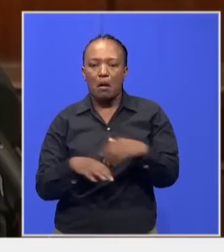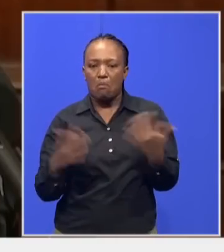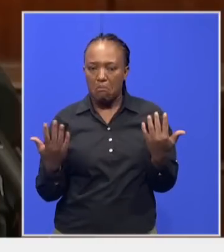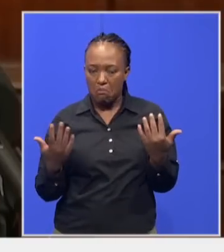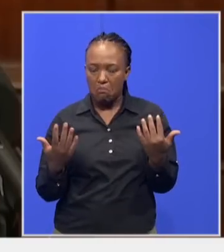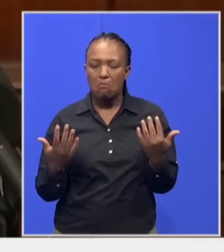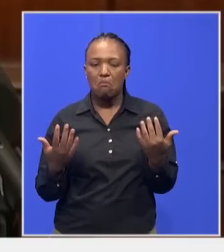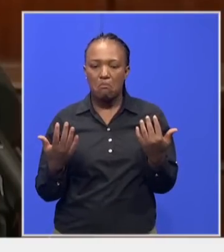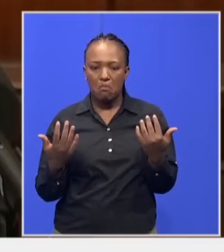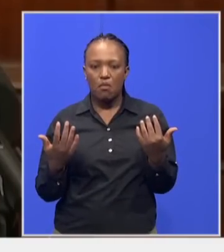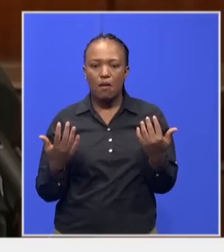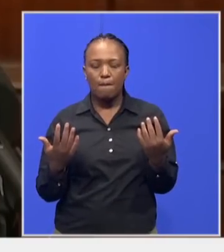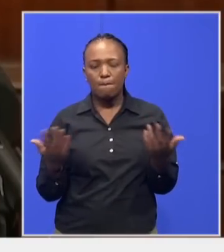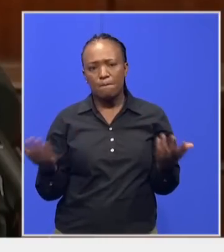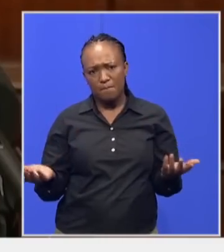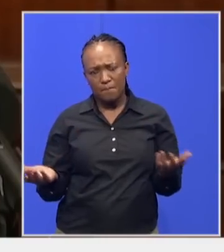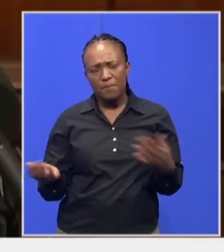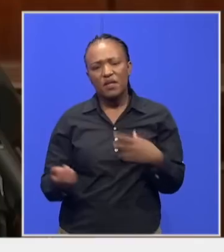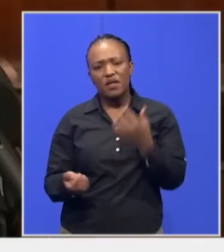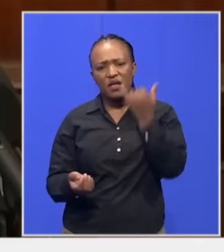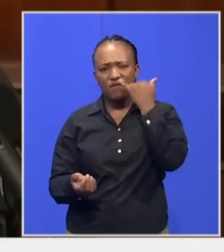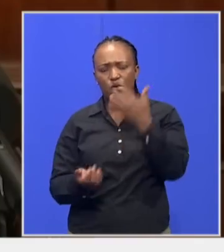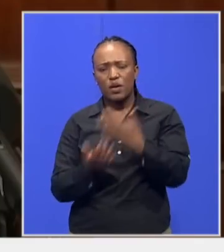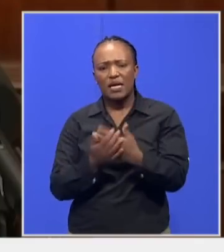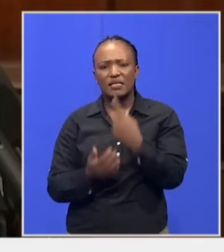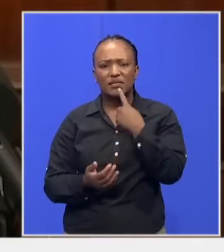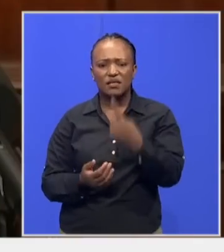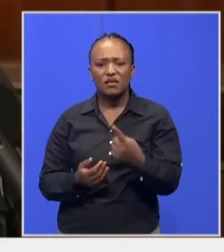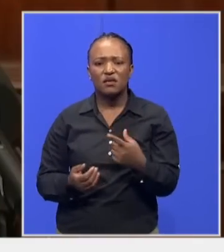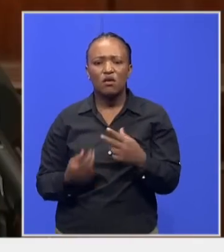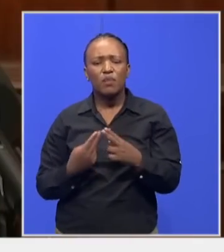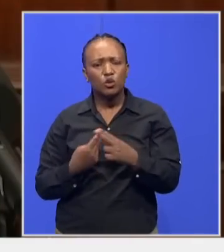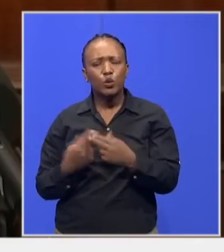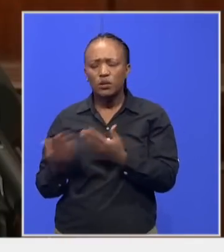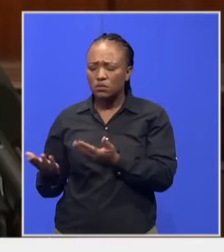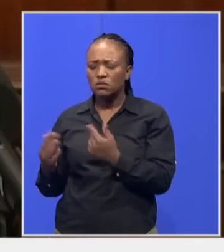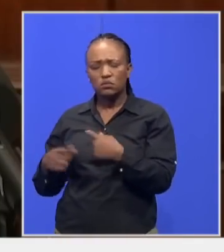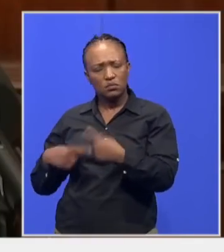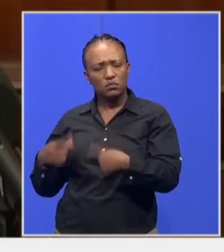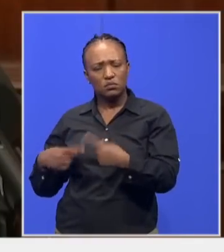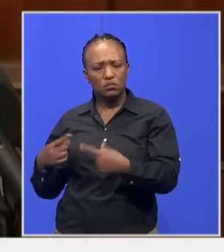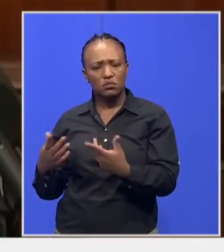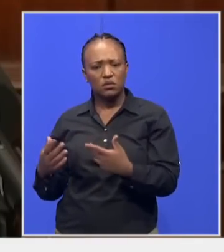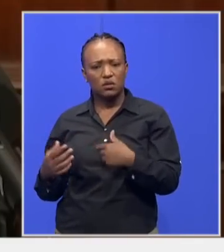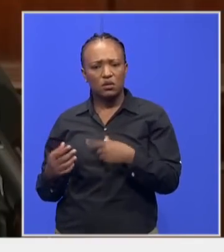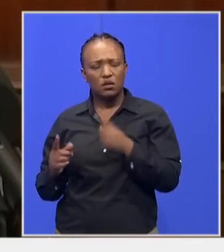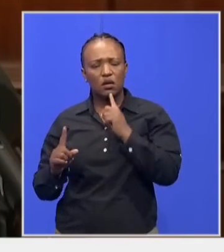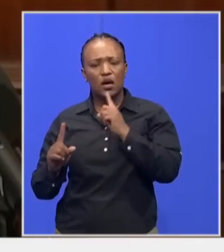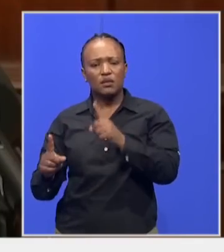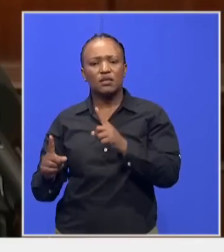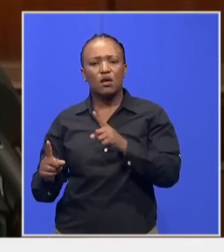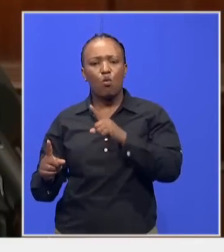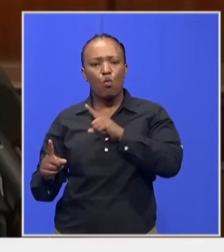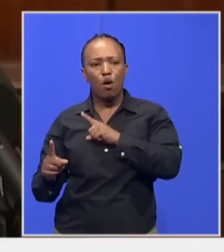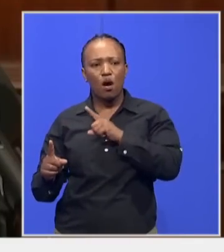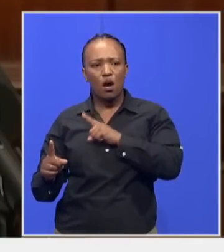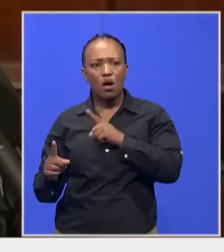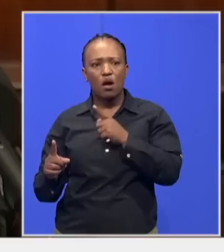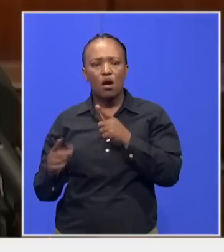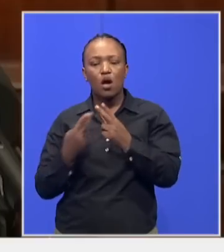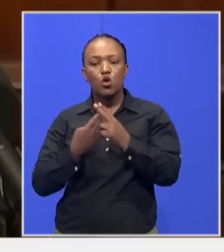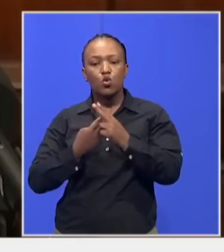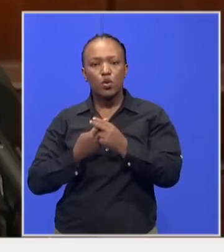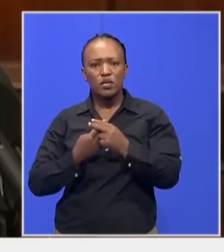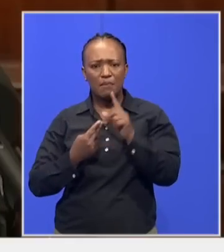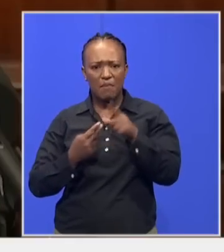you advance the case to say, but why can't we get these units going? I suspect the answer will be that is the cost of getting those units